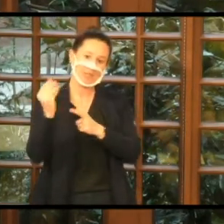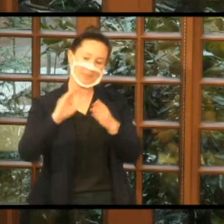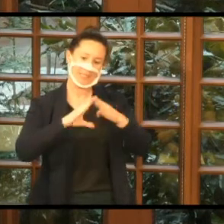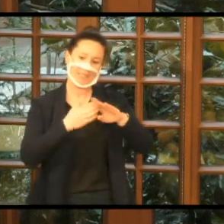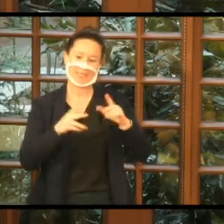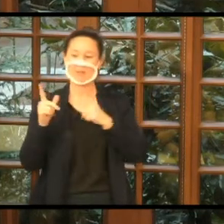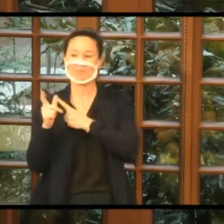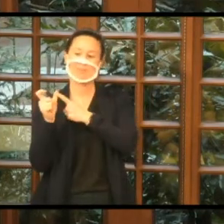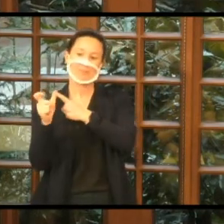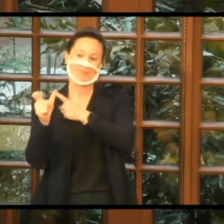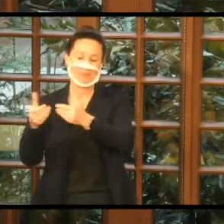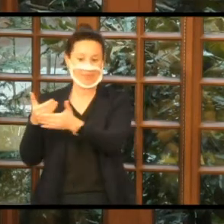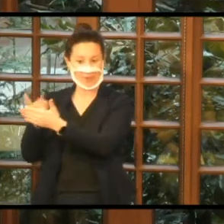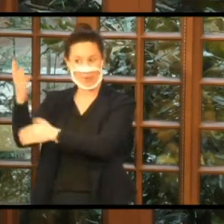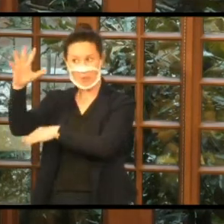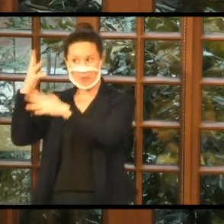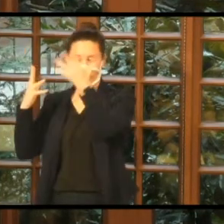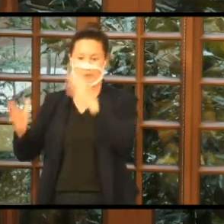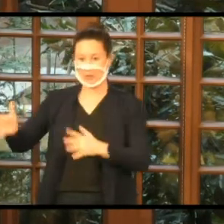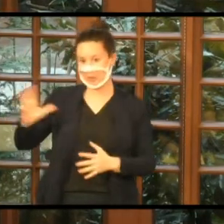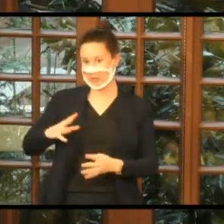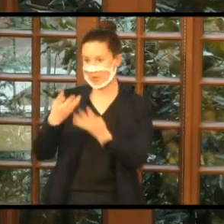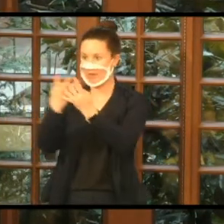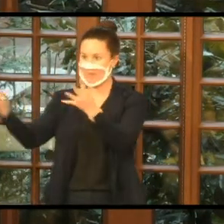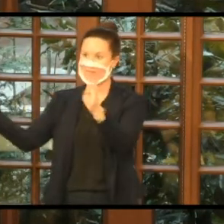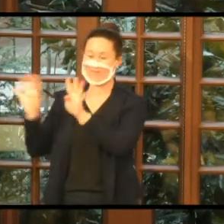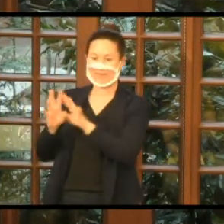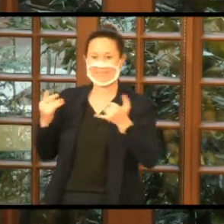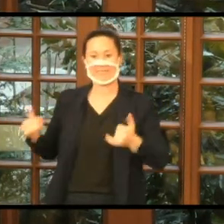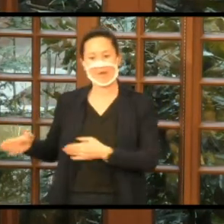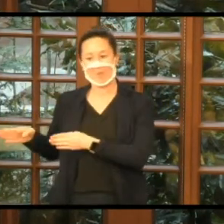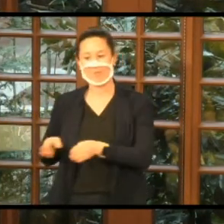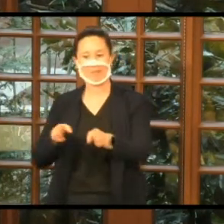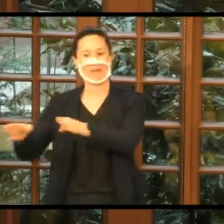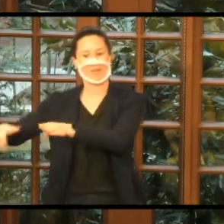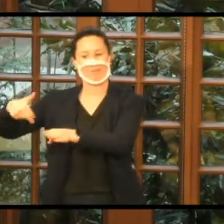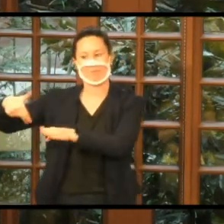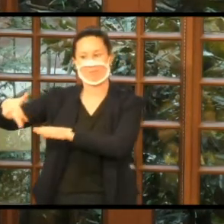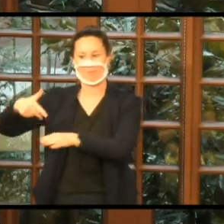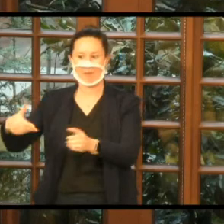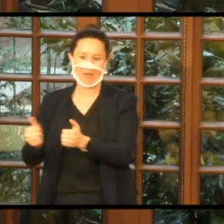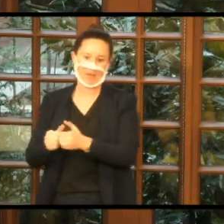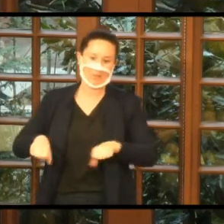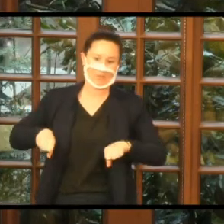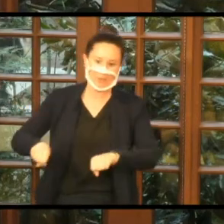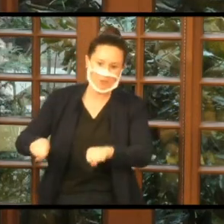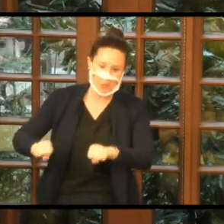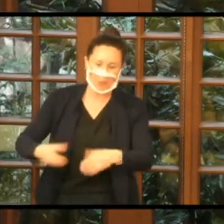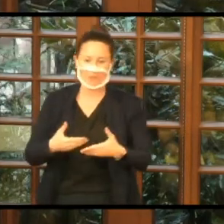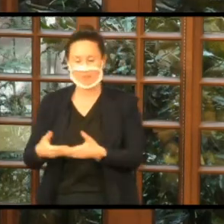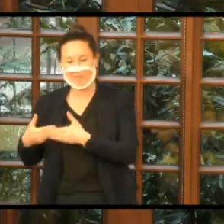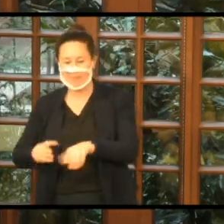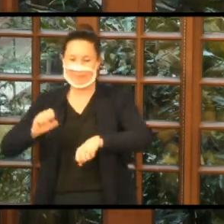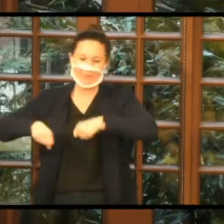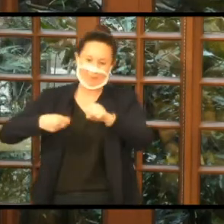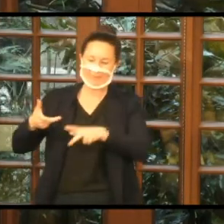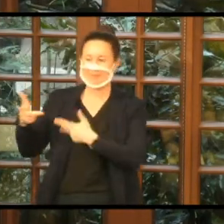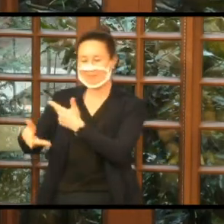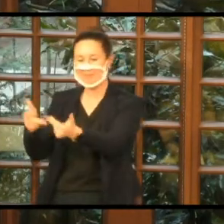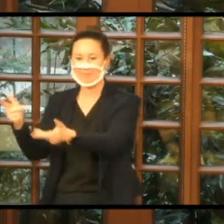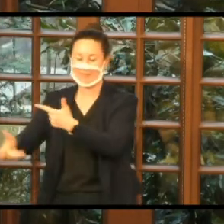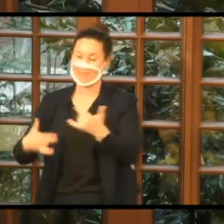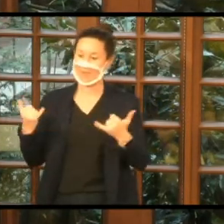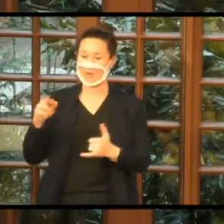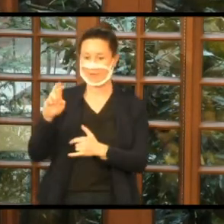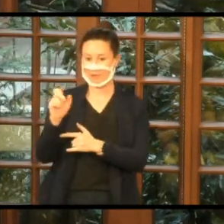woods. Where there used to be a chain link fence, there is a paved pedestrian path crowded with baby buggies and zealous cyclists. Rochelle has shown me